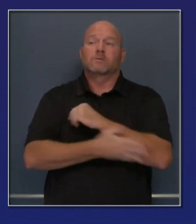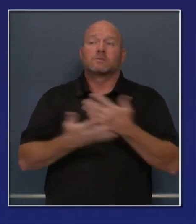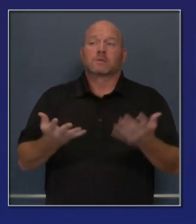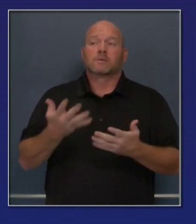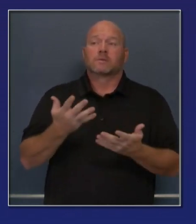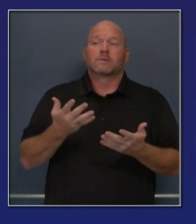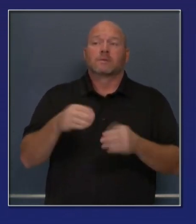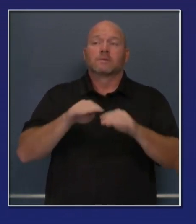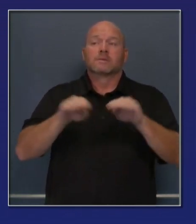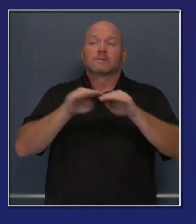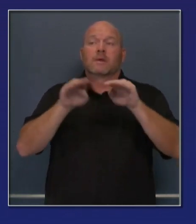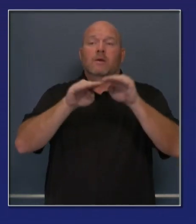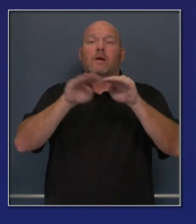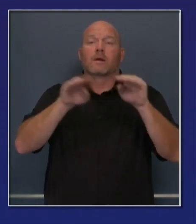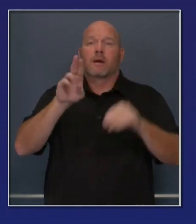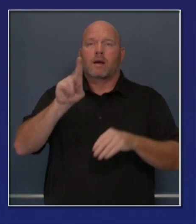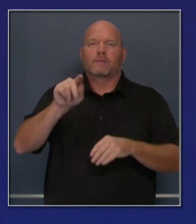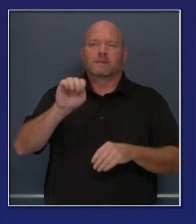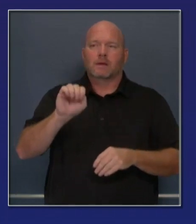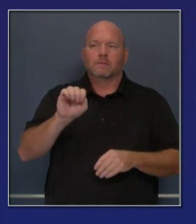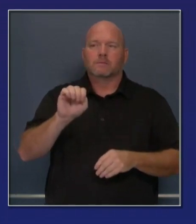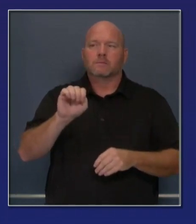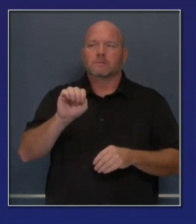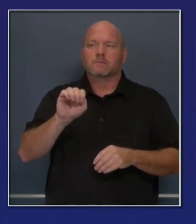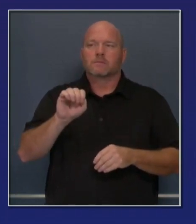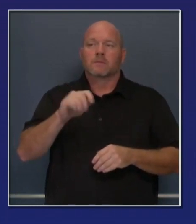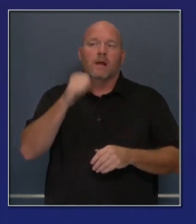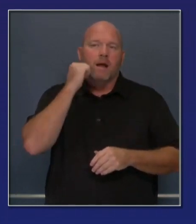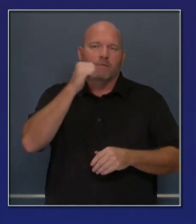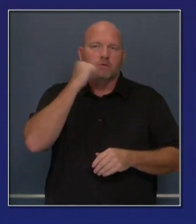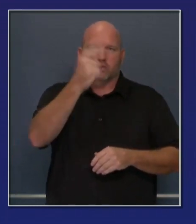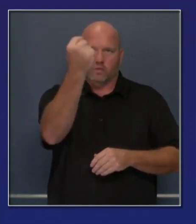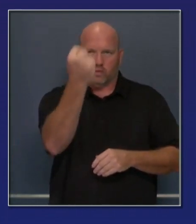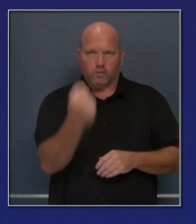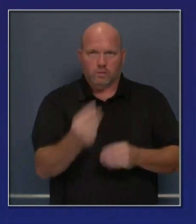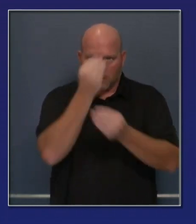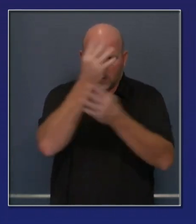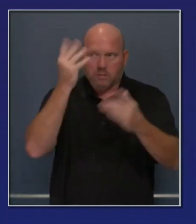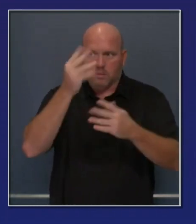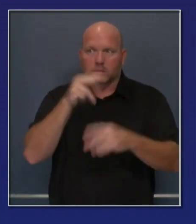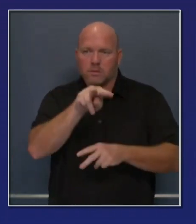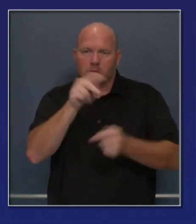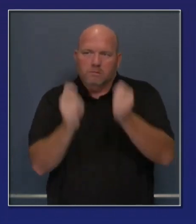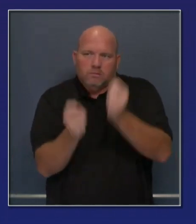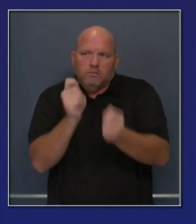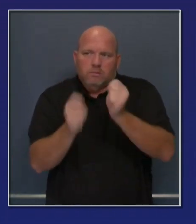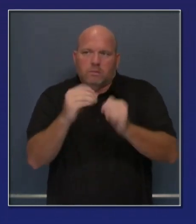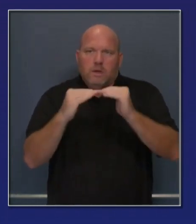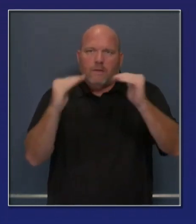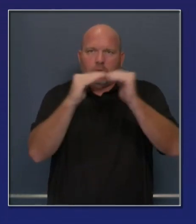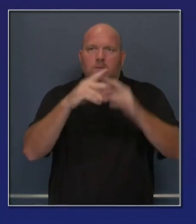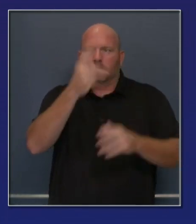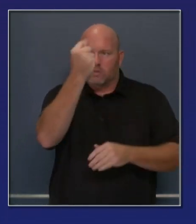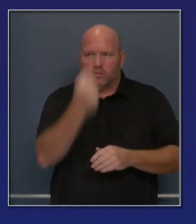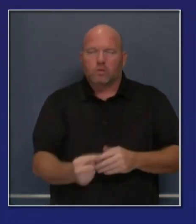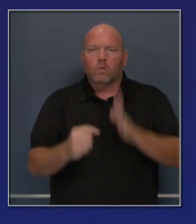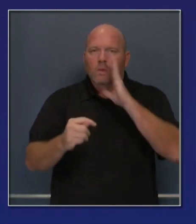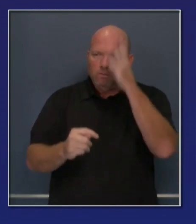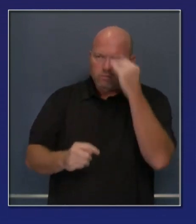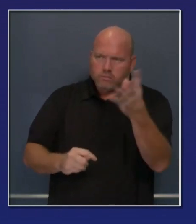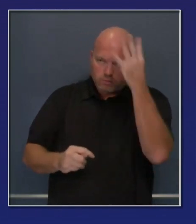update, is made every Tuesday. Tomorrow, Dr. Galley will be updating these